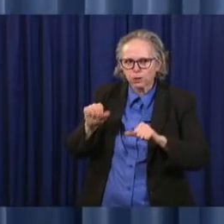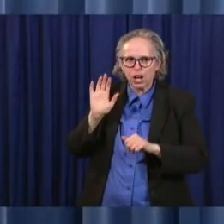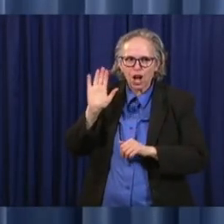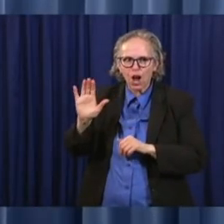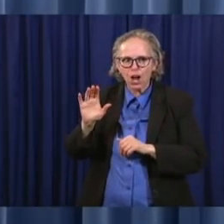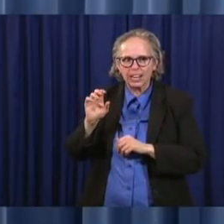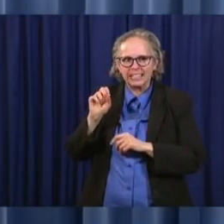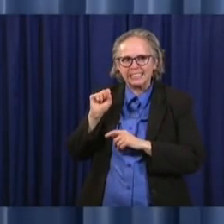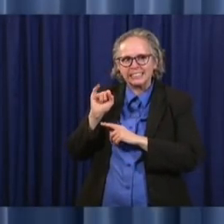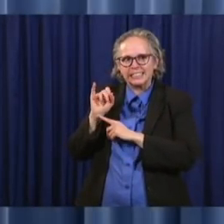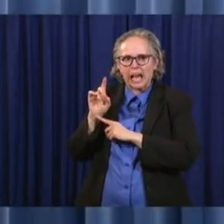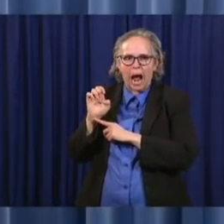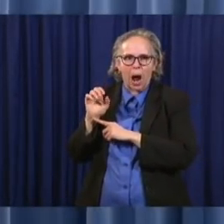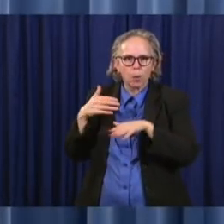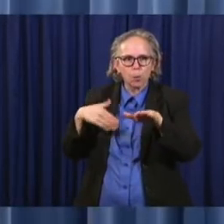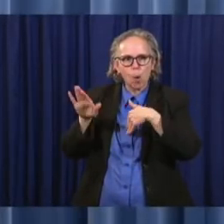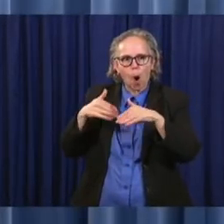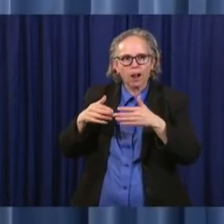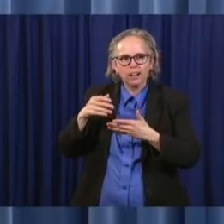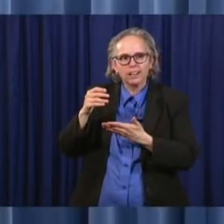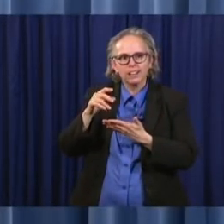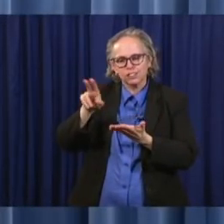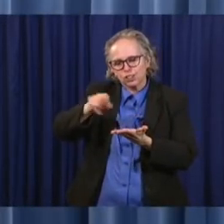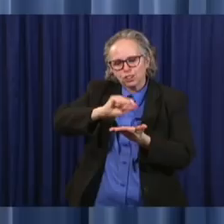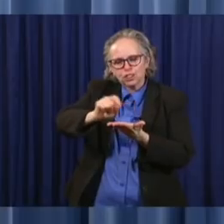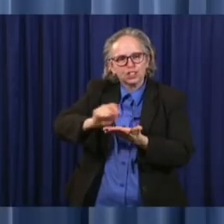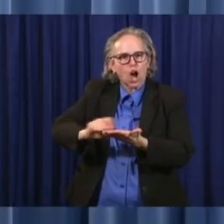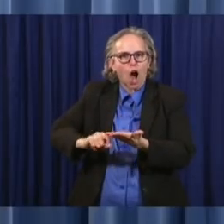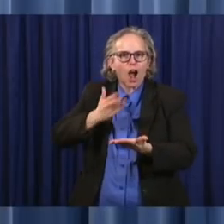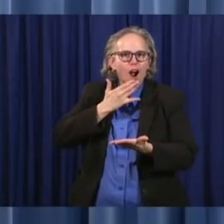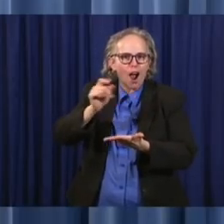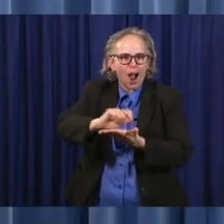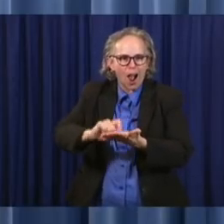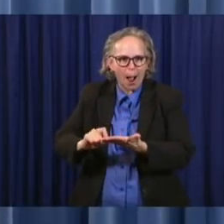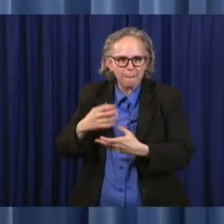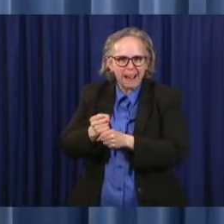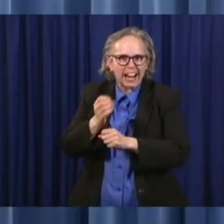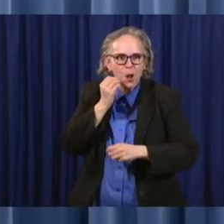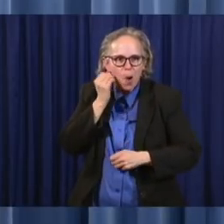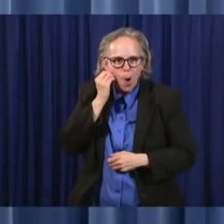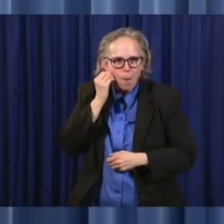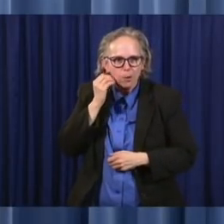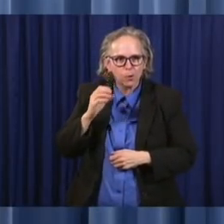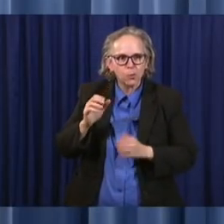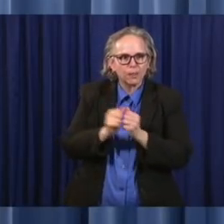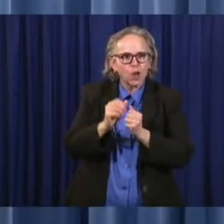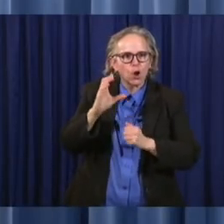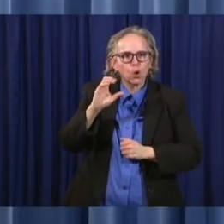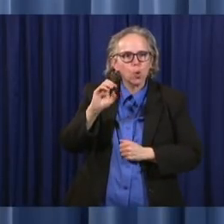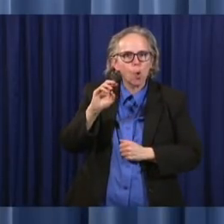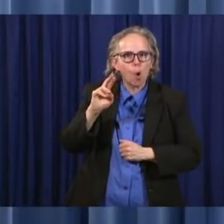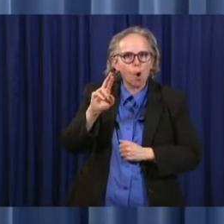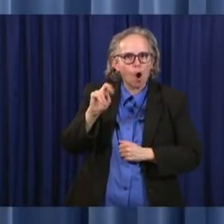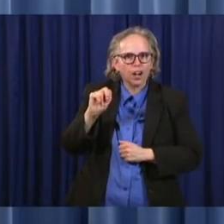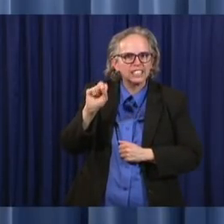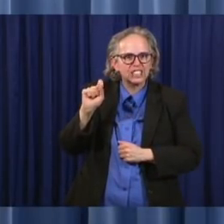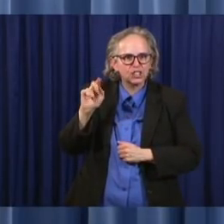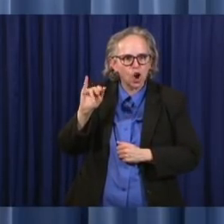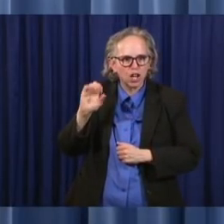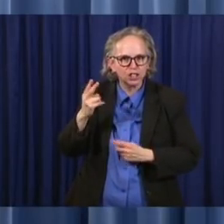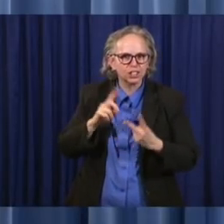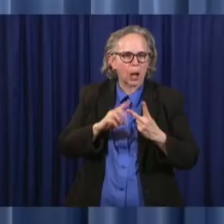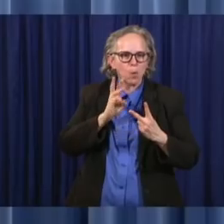paint that you can make at home with some cornstarch, water, and food coloring. It's up